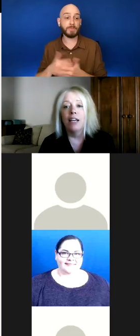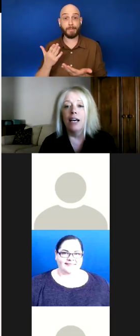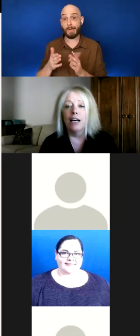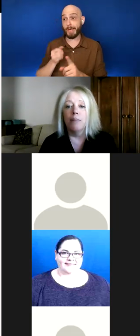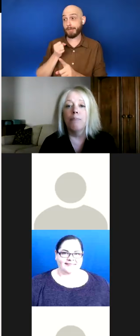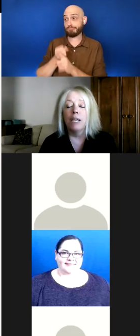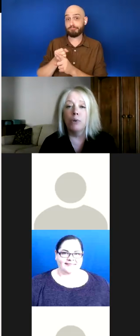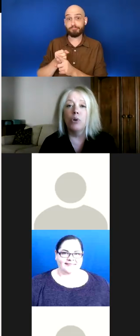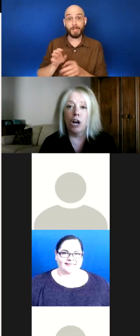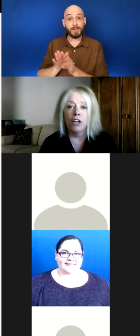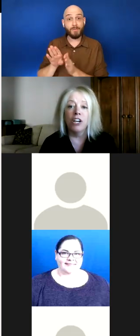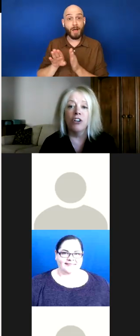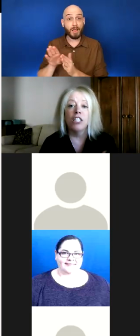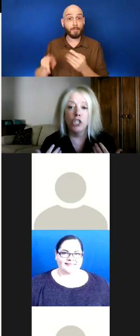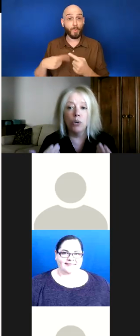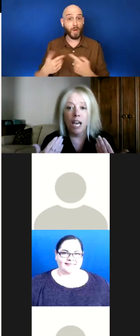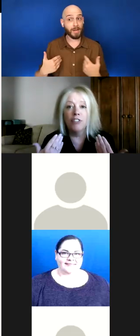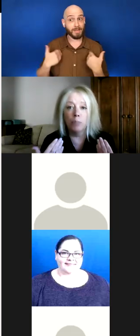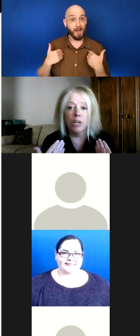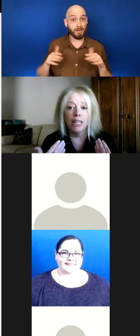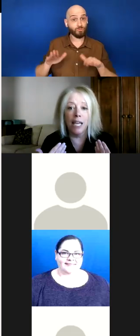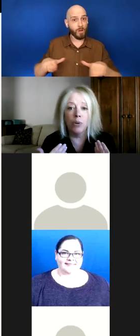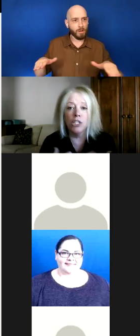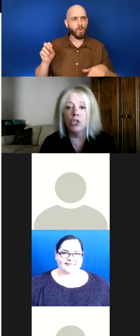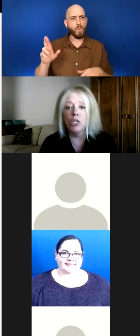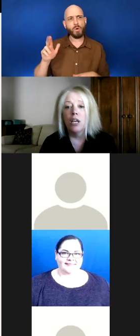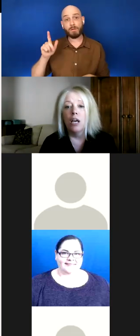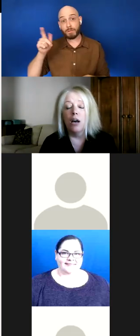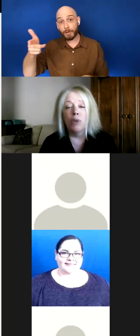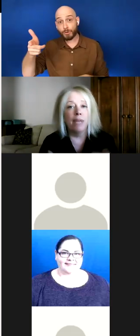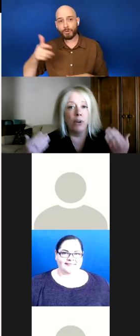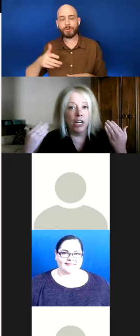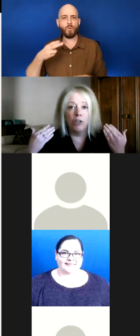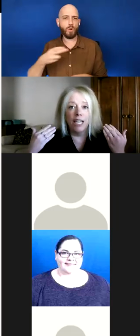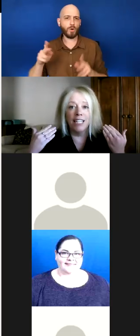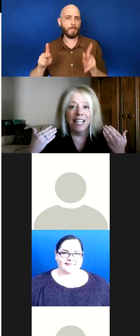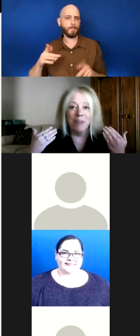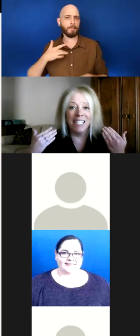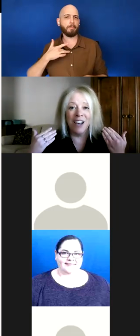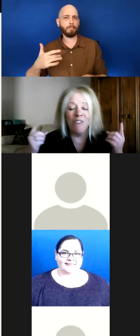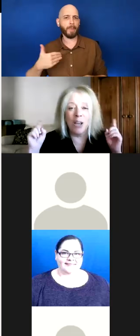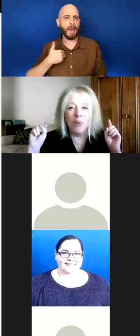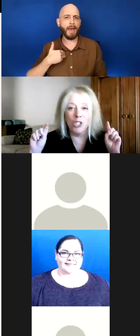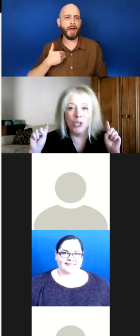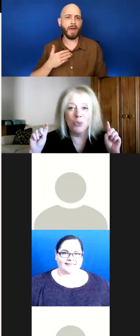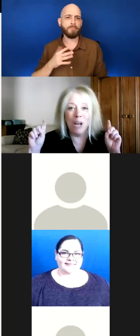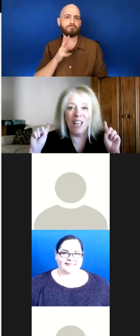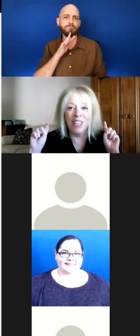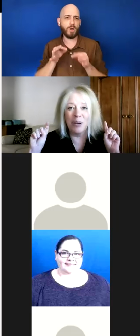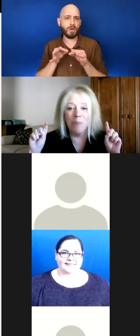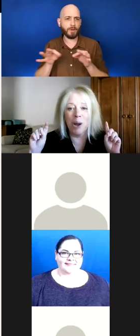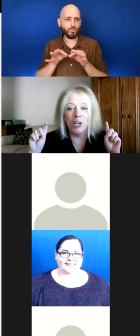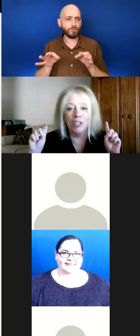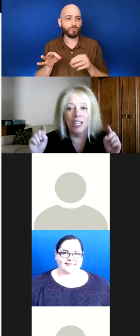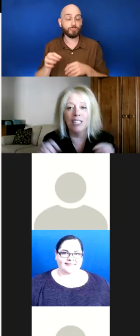life. People who are hard of hearing do have spoken language. We may wear hearing aids like myself. I wear 2 behind